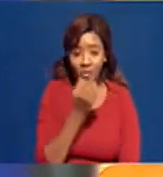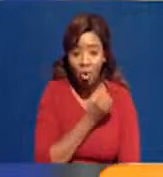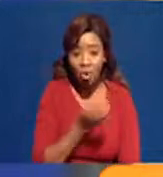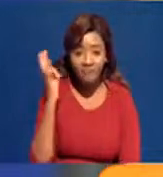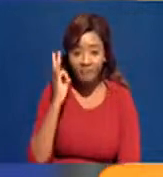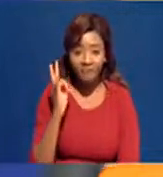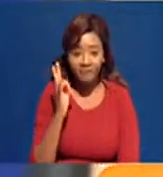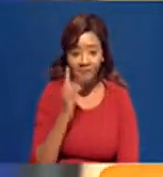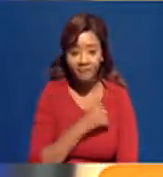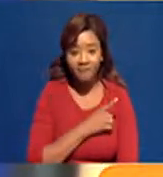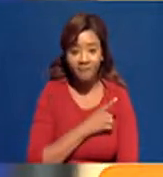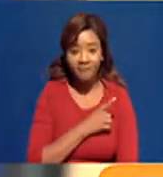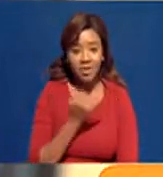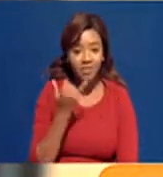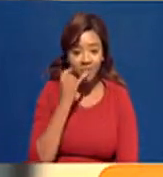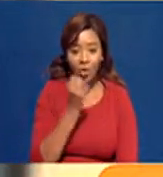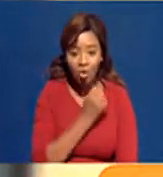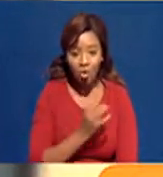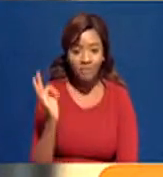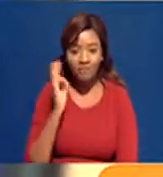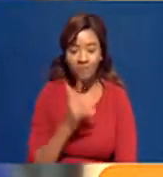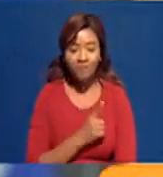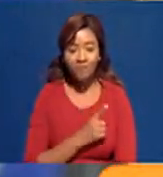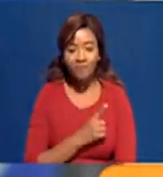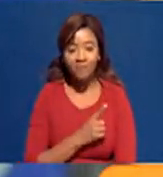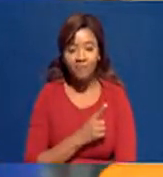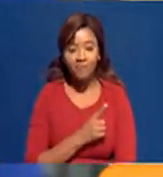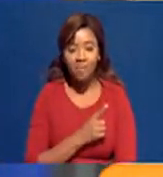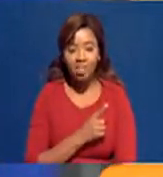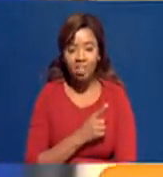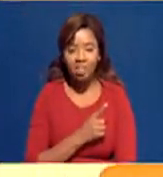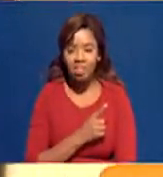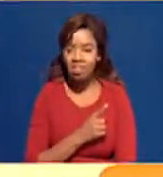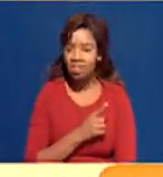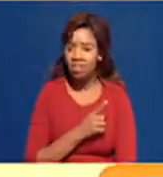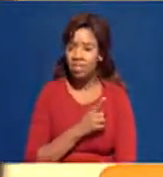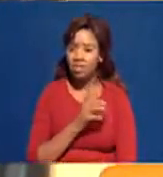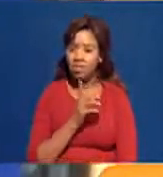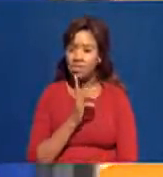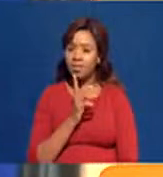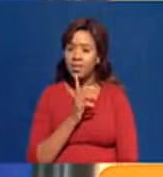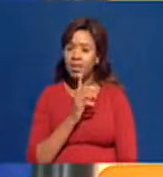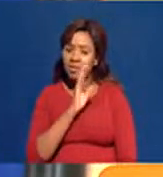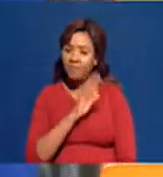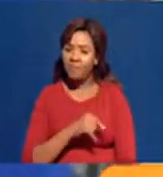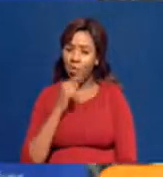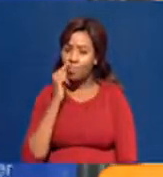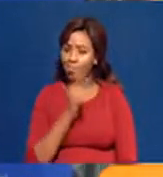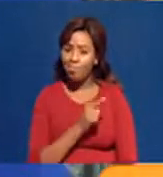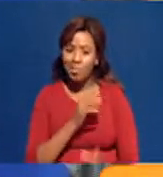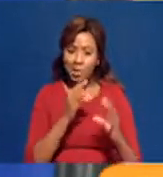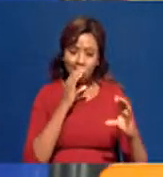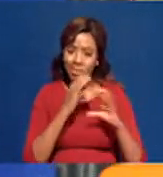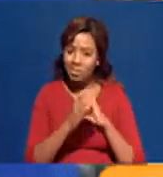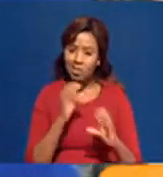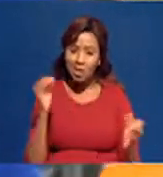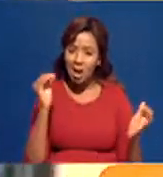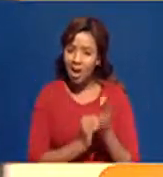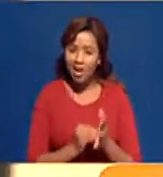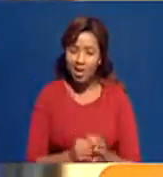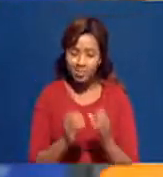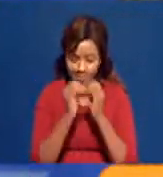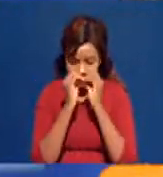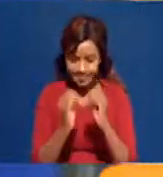The person you have called is not reachable. Waithera says that was the last time she heard